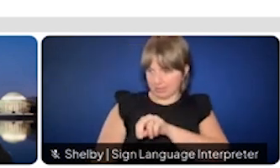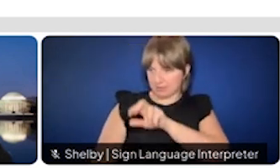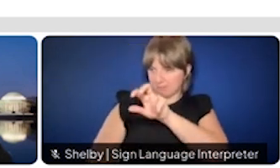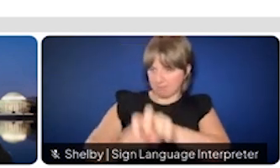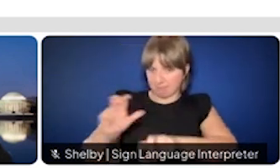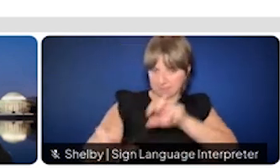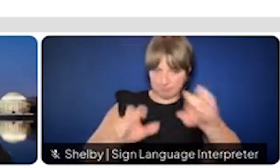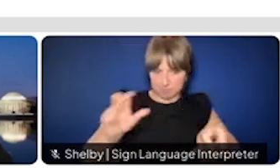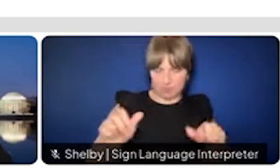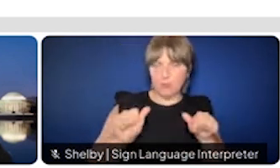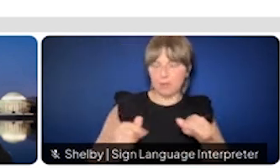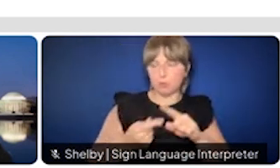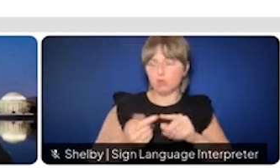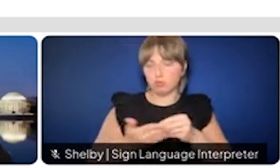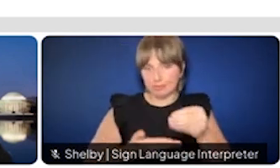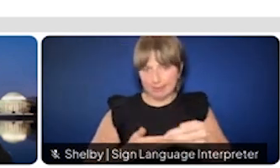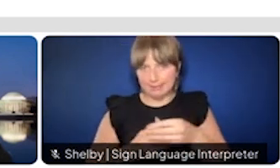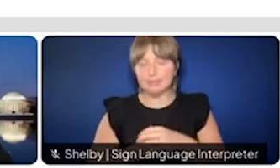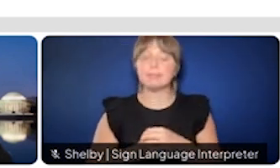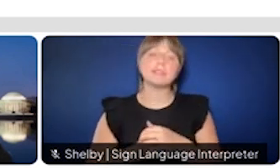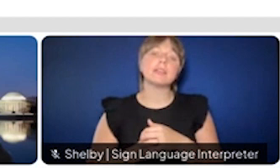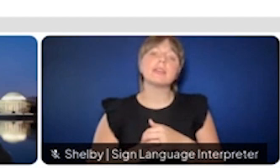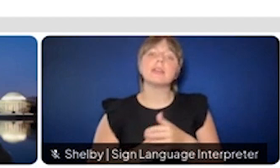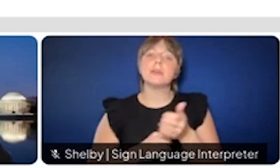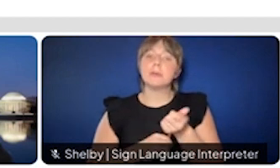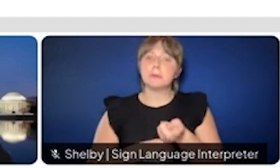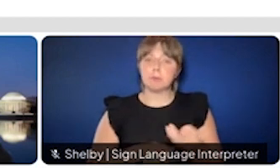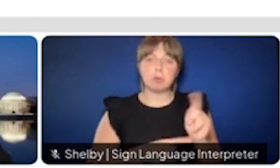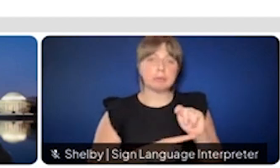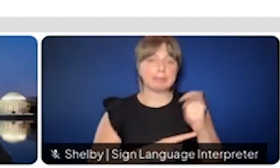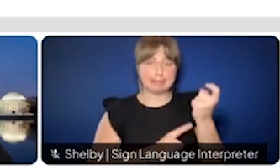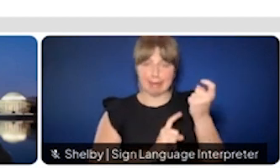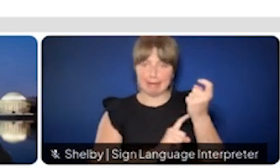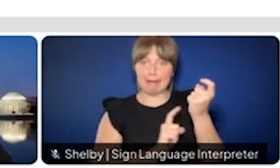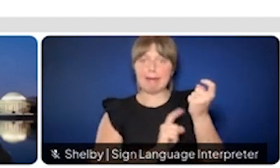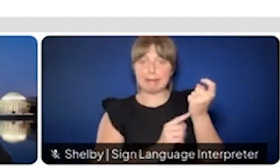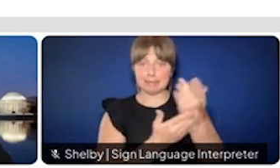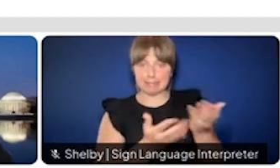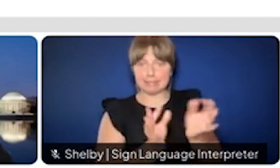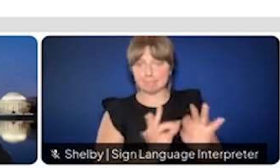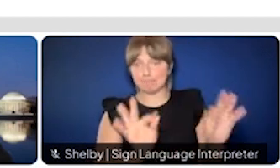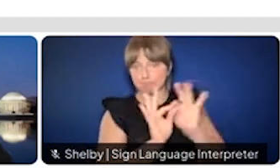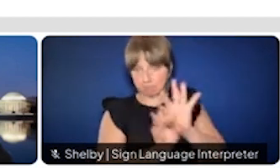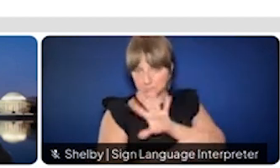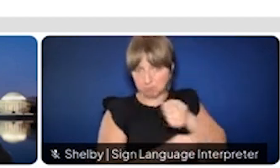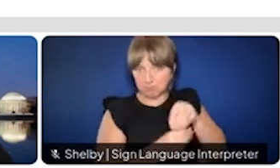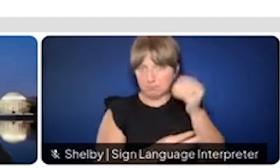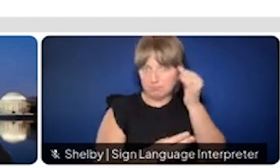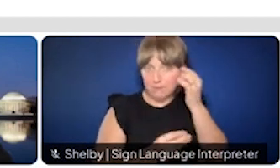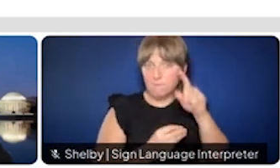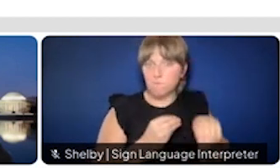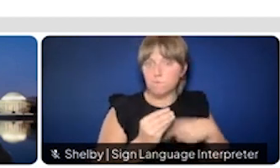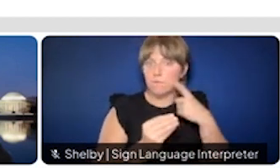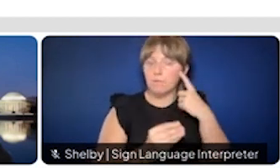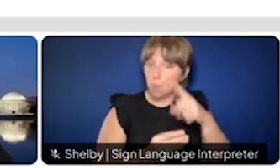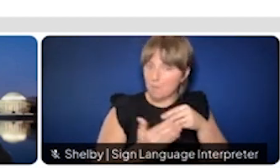transact. There are a couple of tax implications for the buyer and seller composition